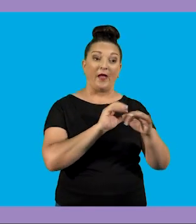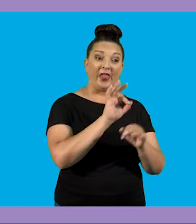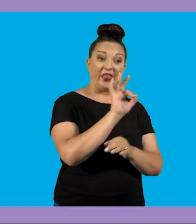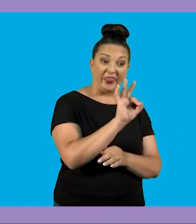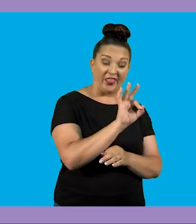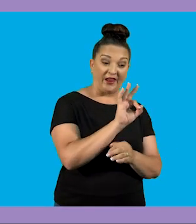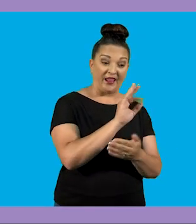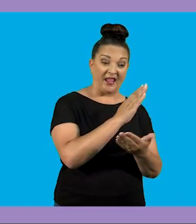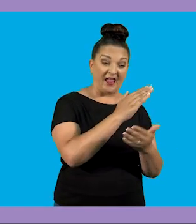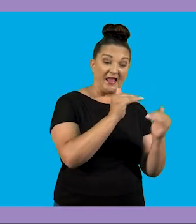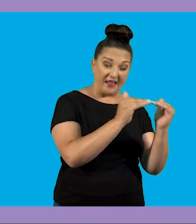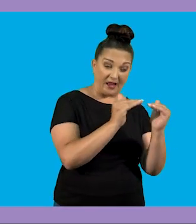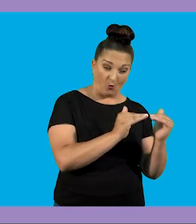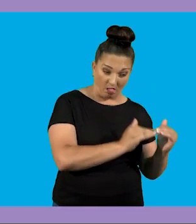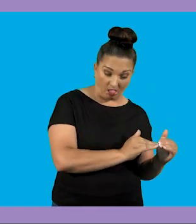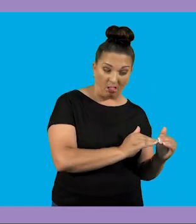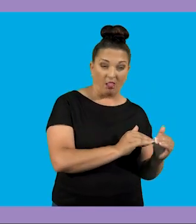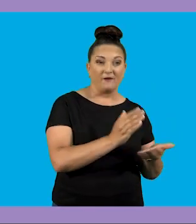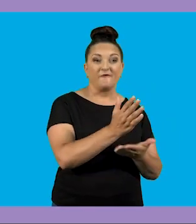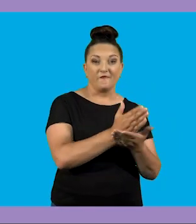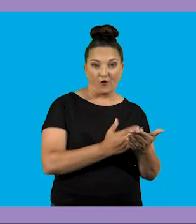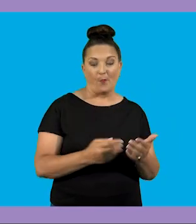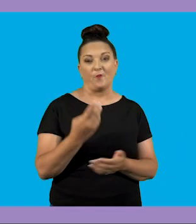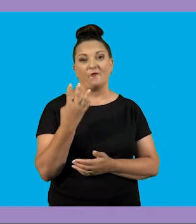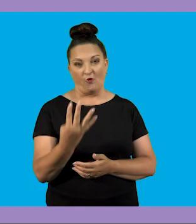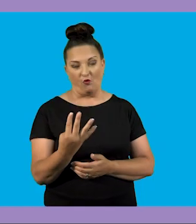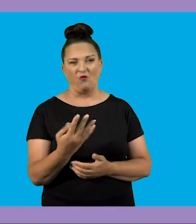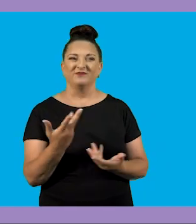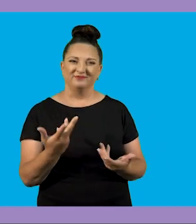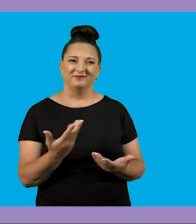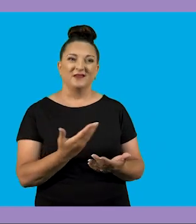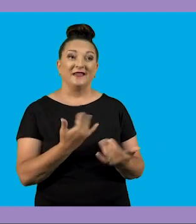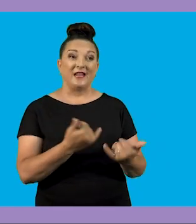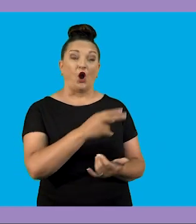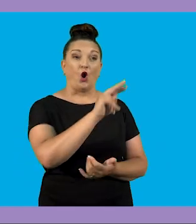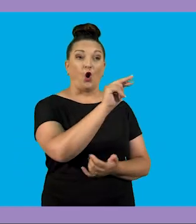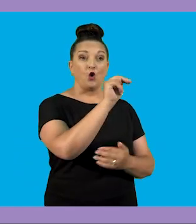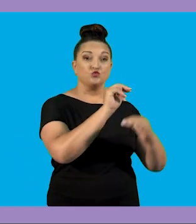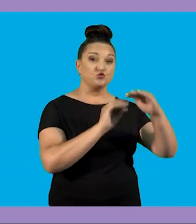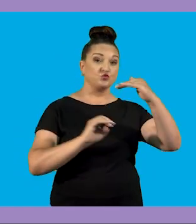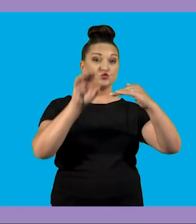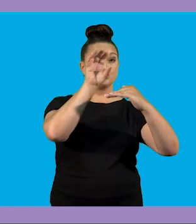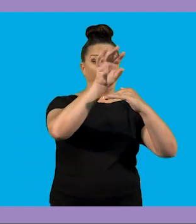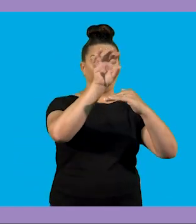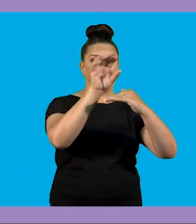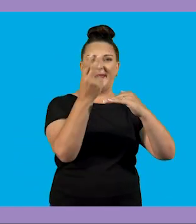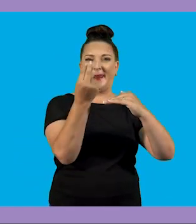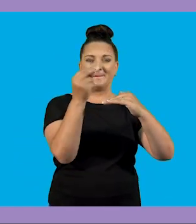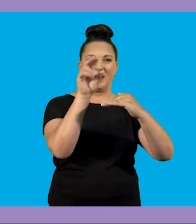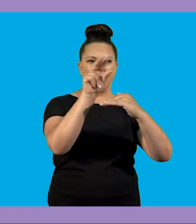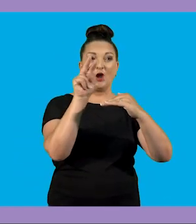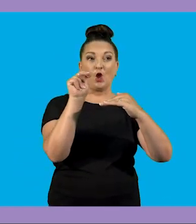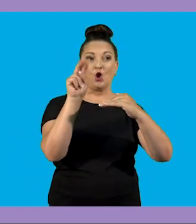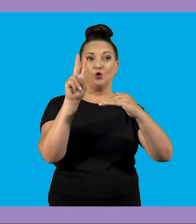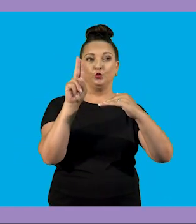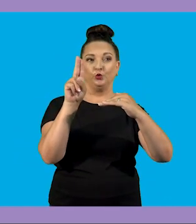parts out of 4 equal parts. Then we have a numerator, that is the top number in a fraction. For